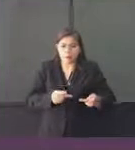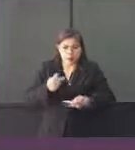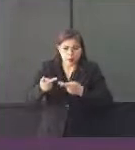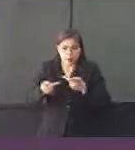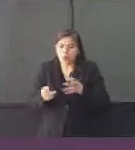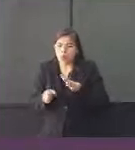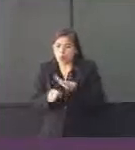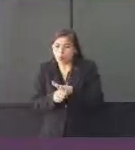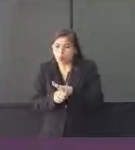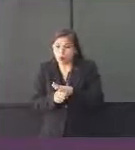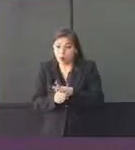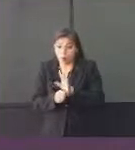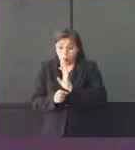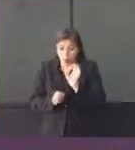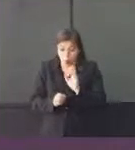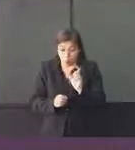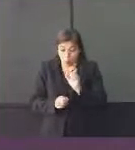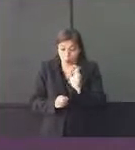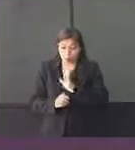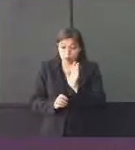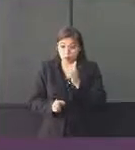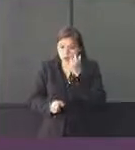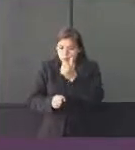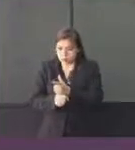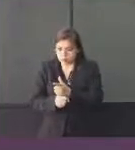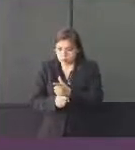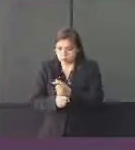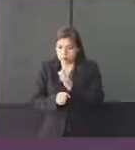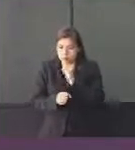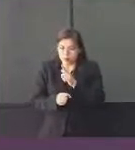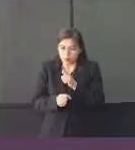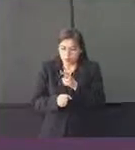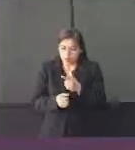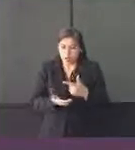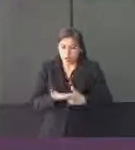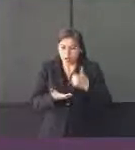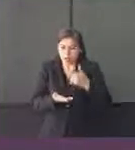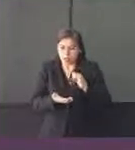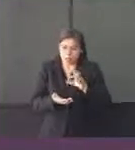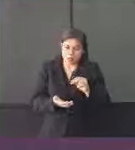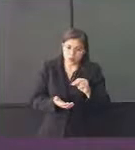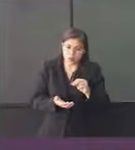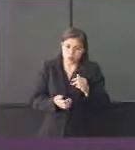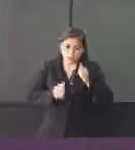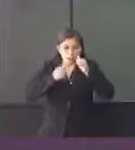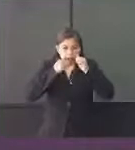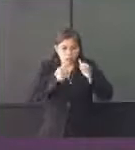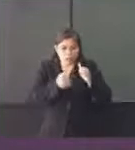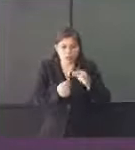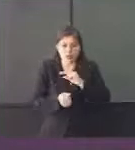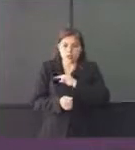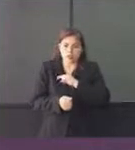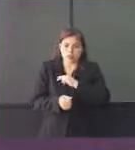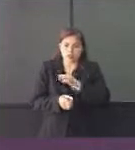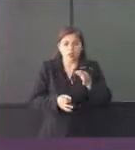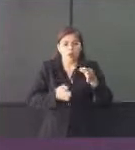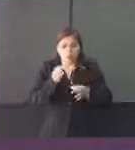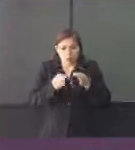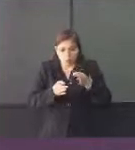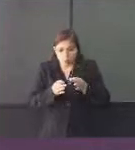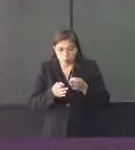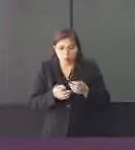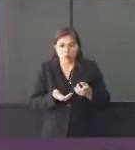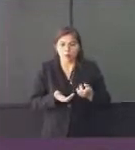a risk screening. Once we determine the risk, all of them go to specialized attention with